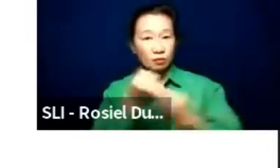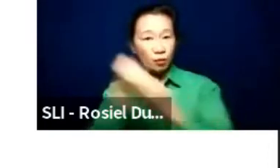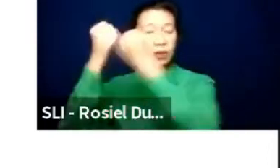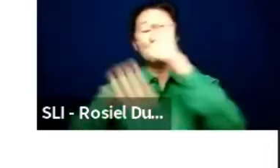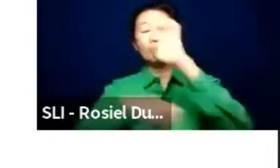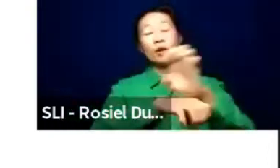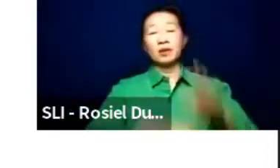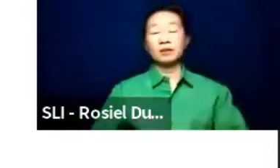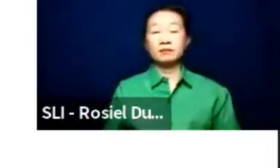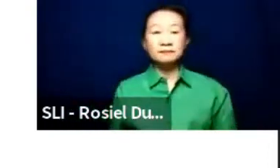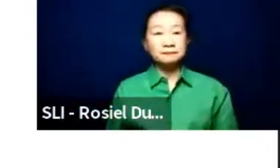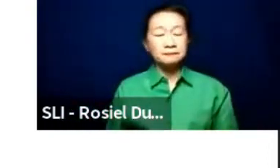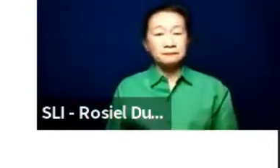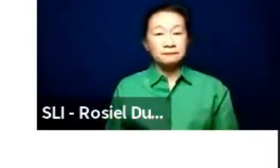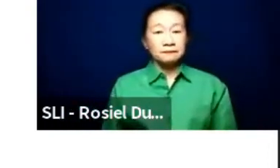employment.